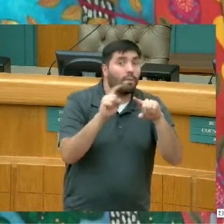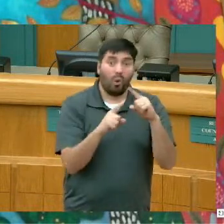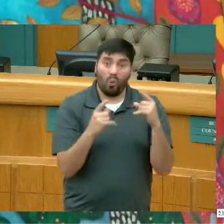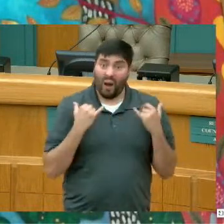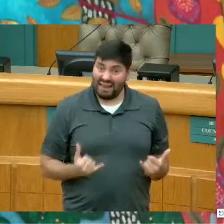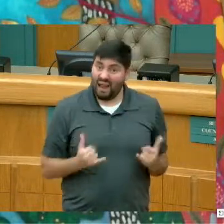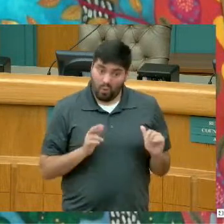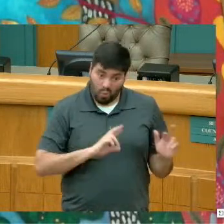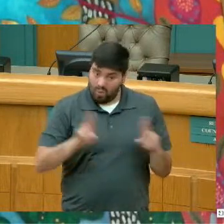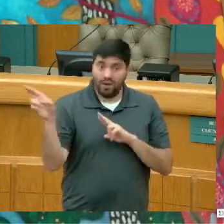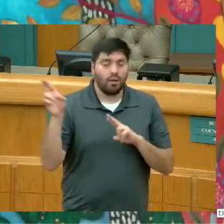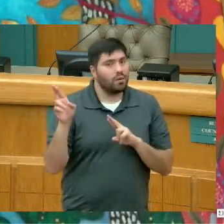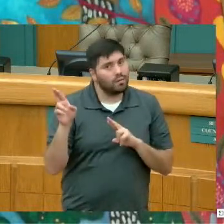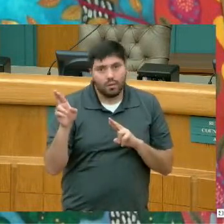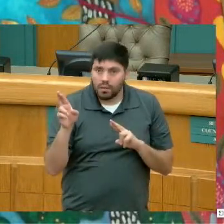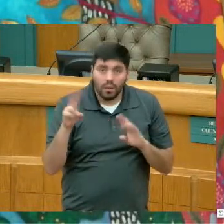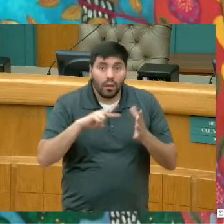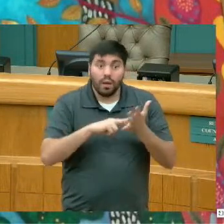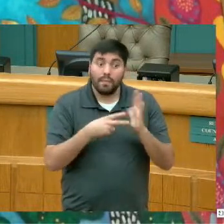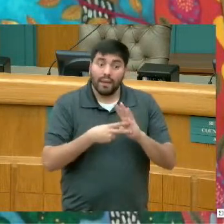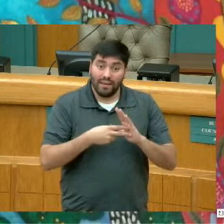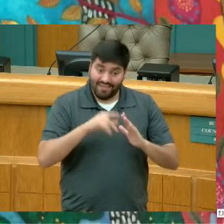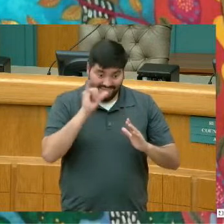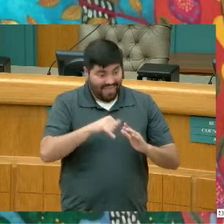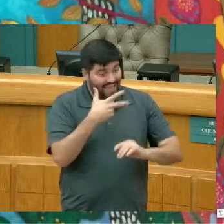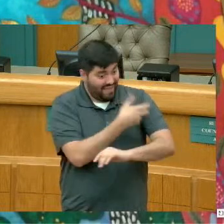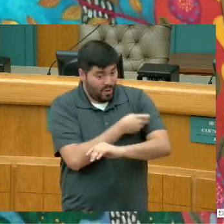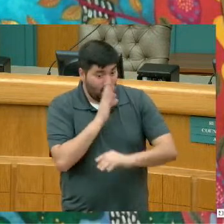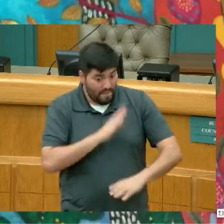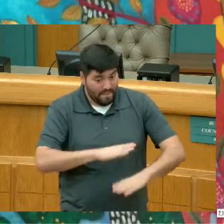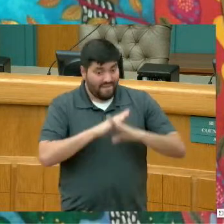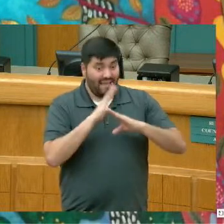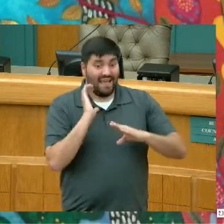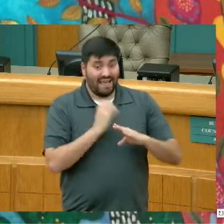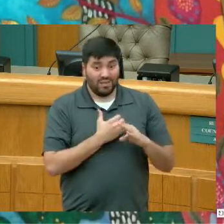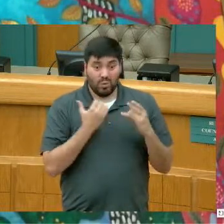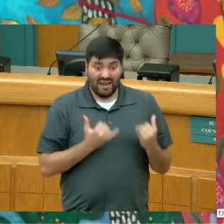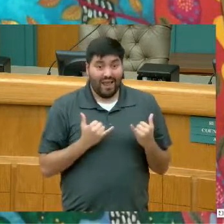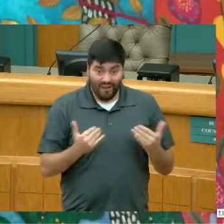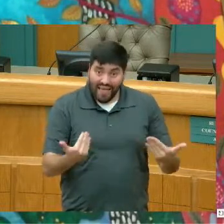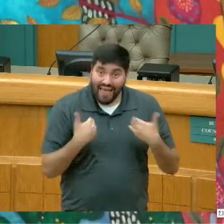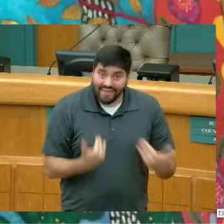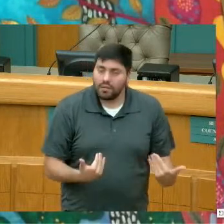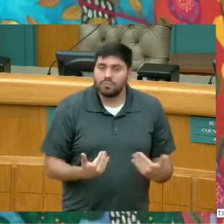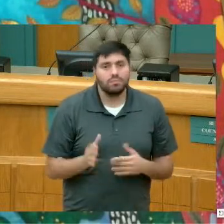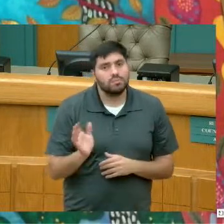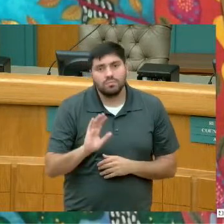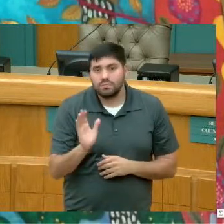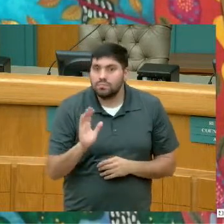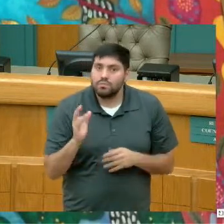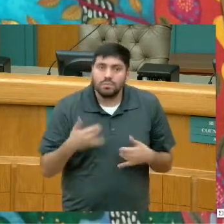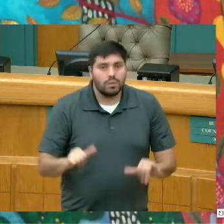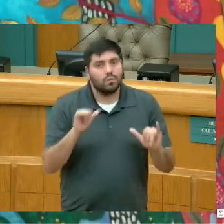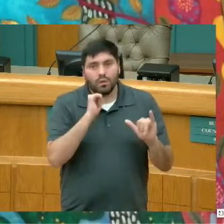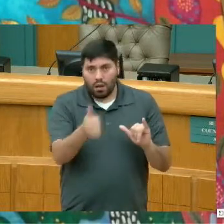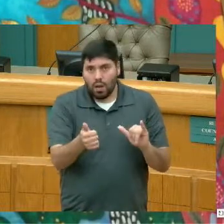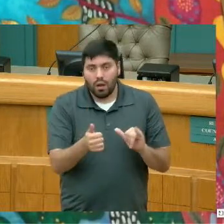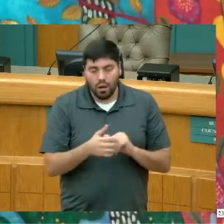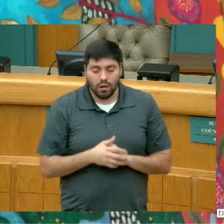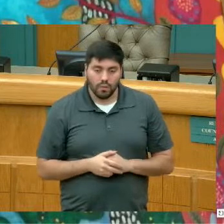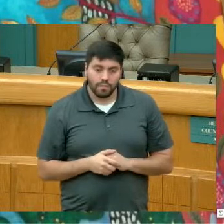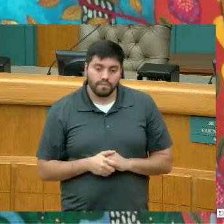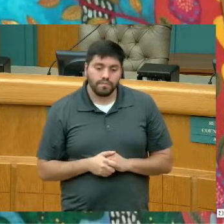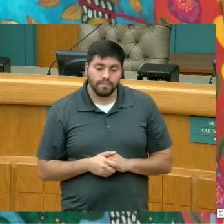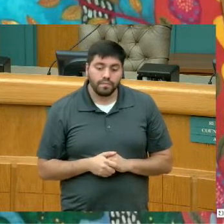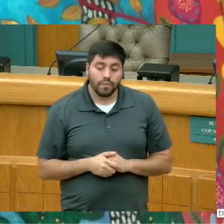yet that prevents you or I from getting COVID-19 if you're exposed to this coronavirus. And